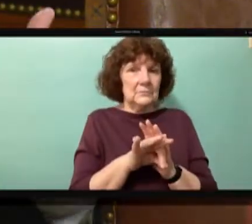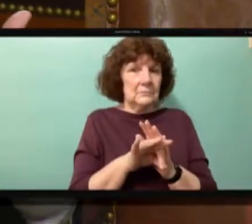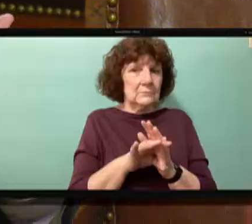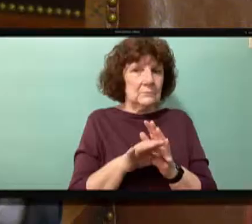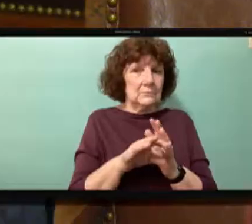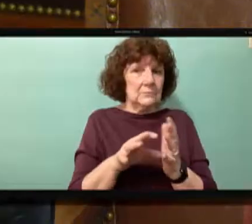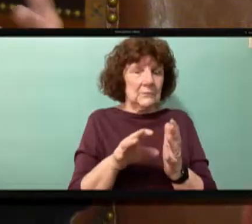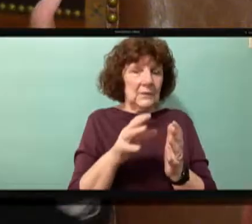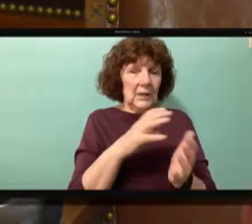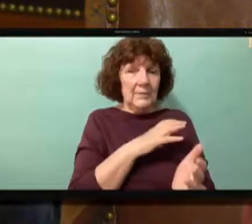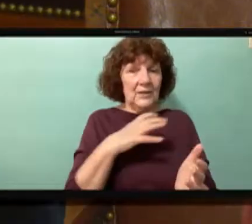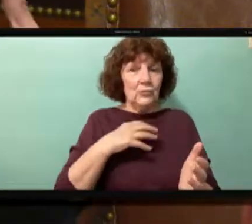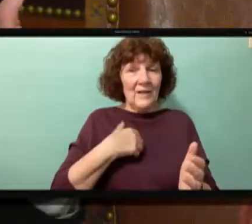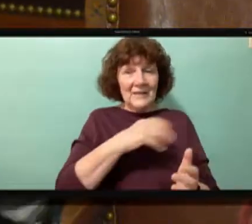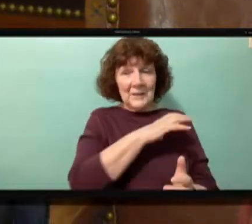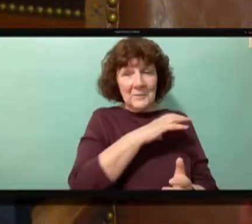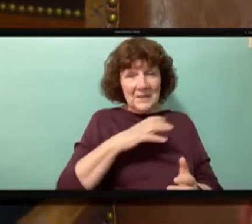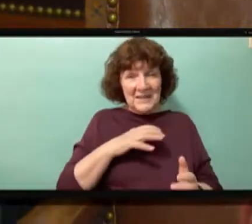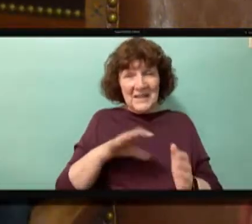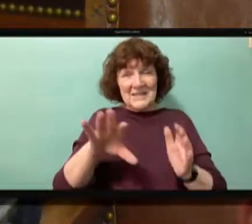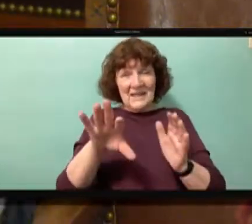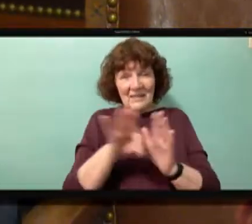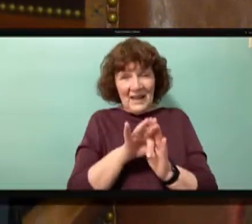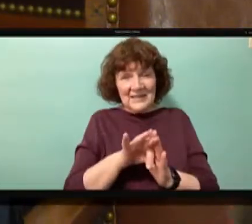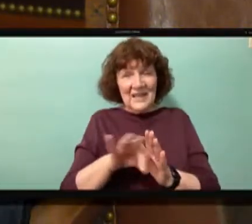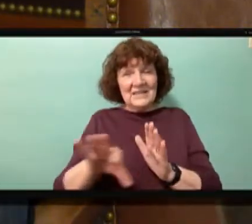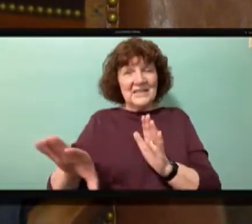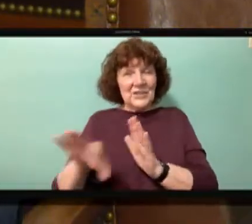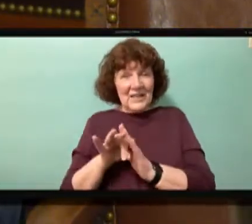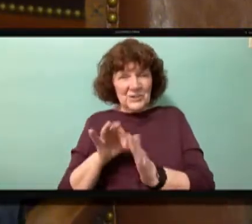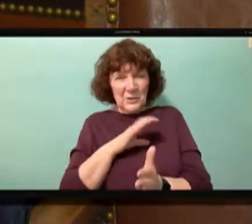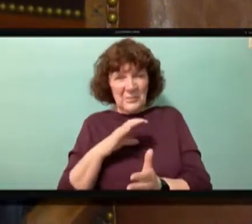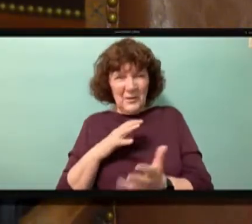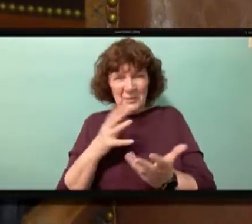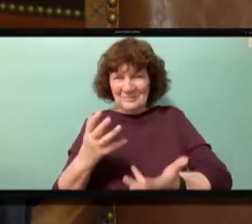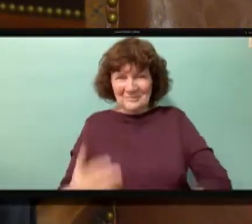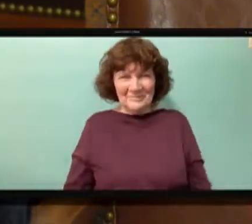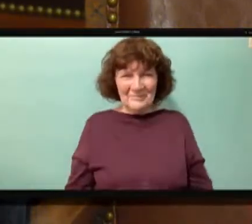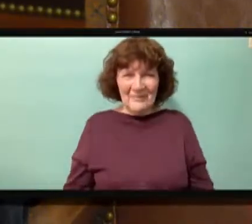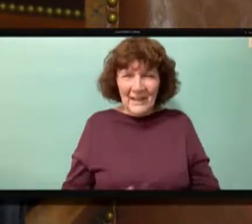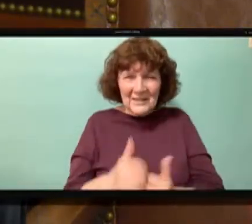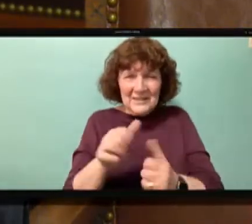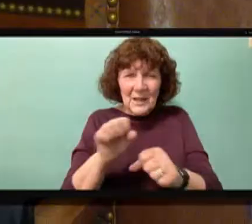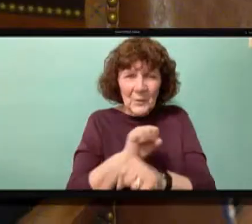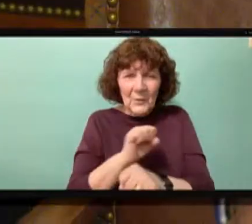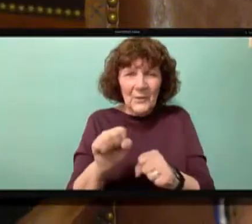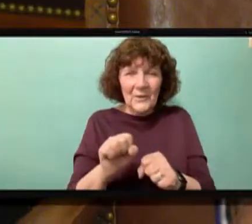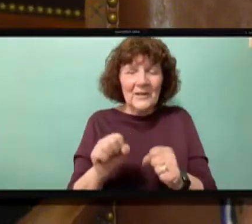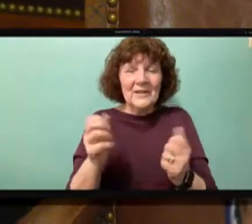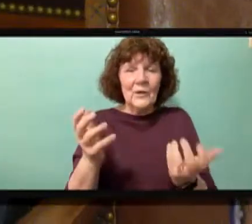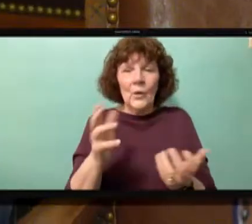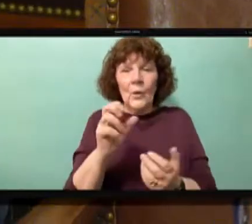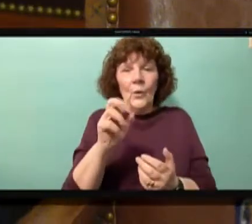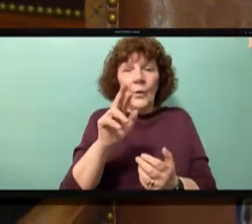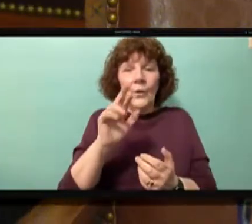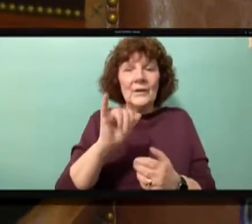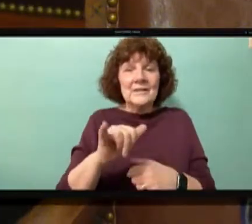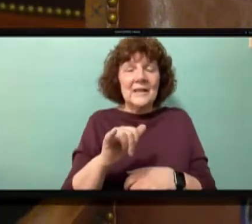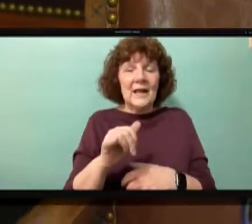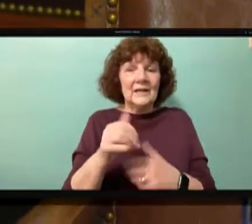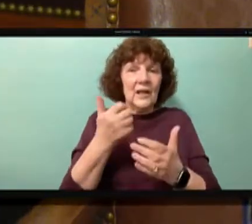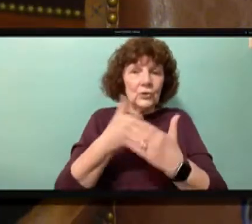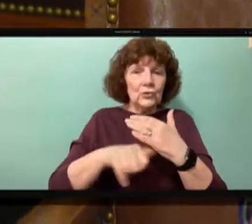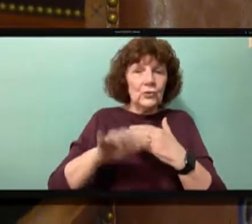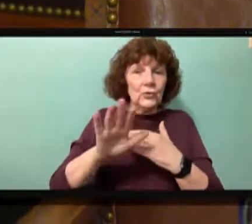selects the selection committee? Like, how does that work? Is it just, the direction of you or someone